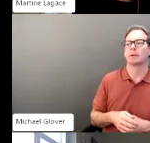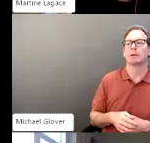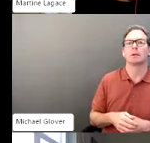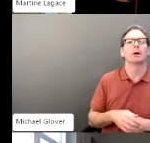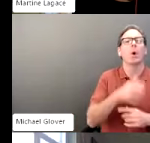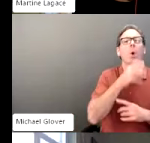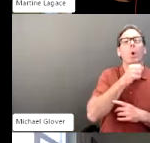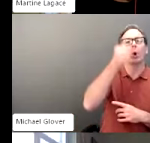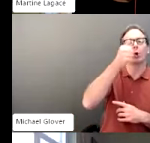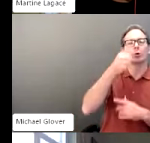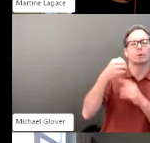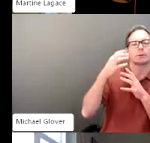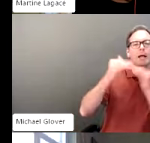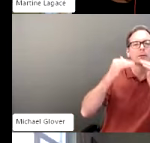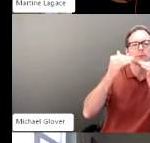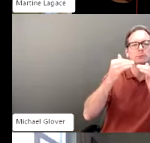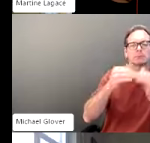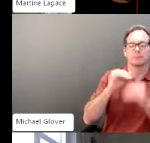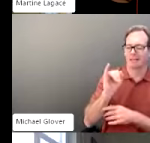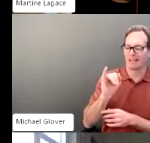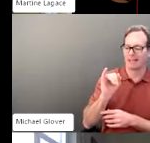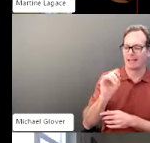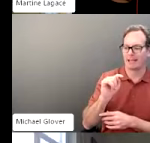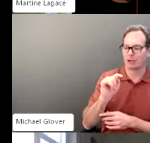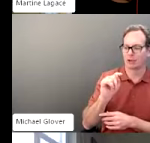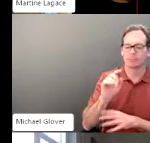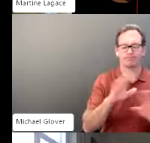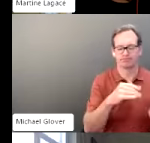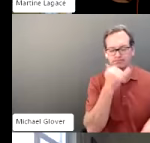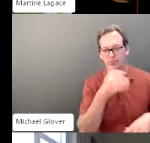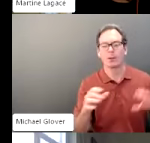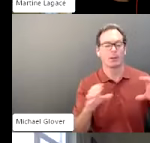While intragenerational ageism refers to